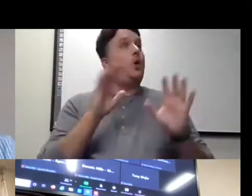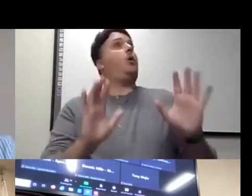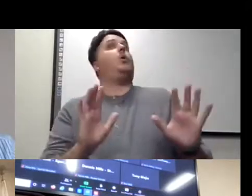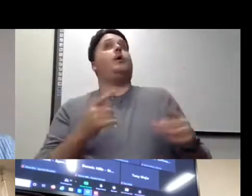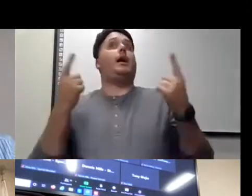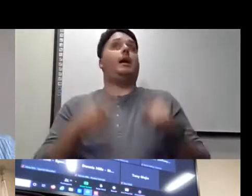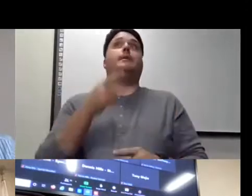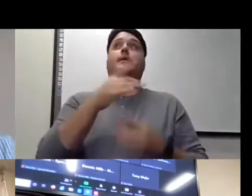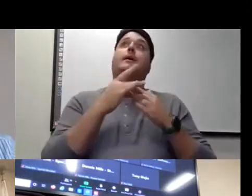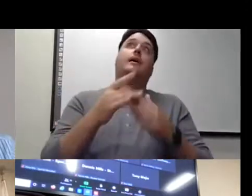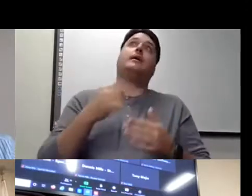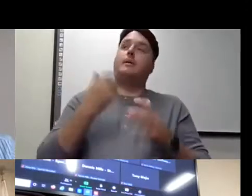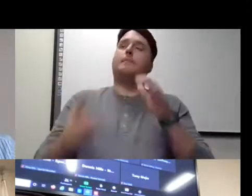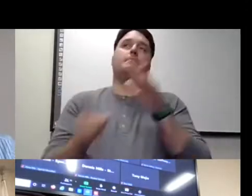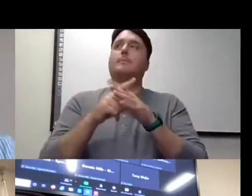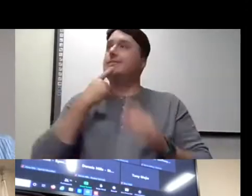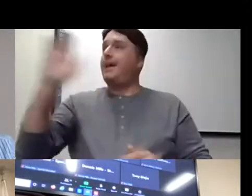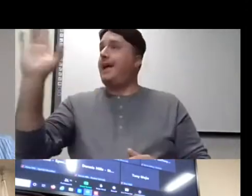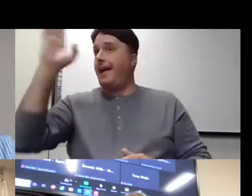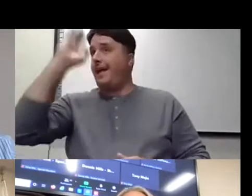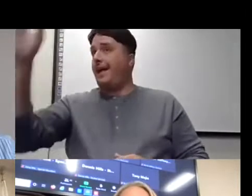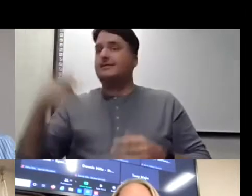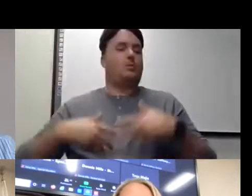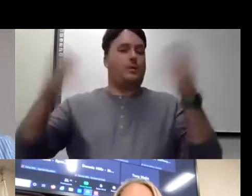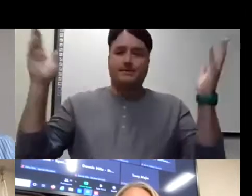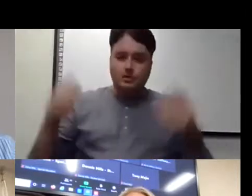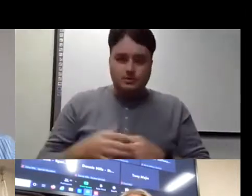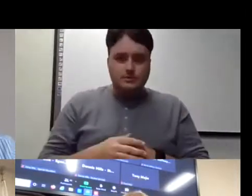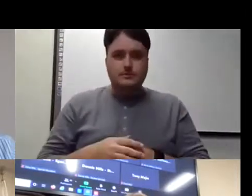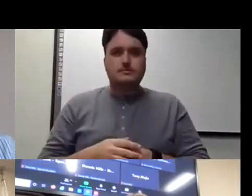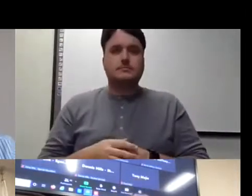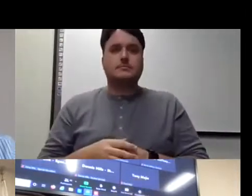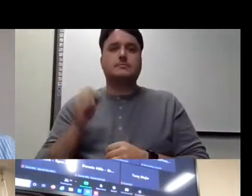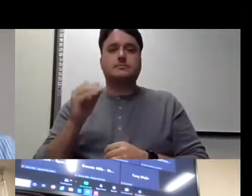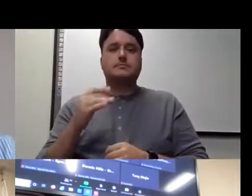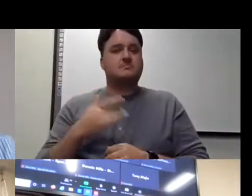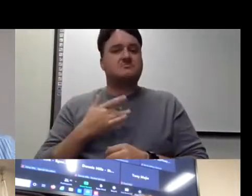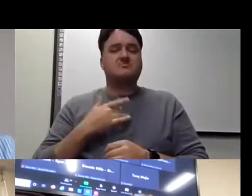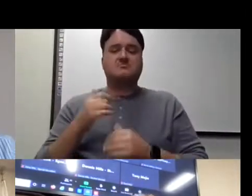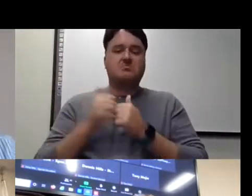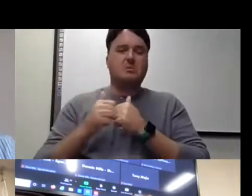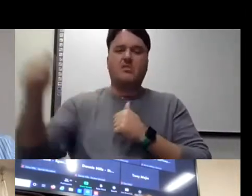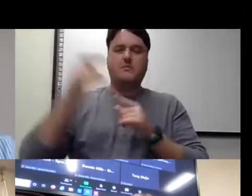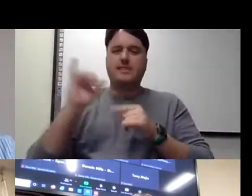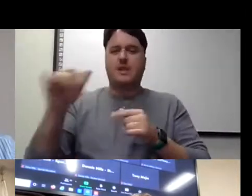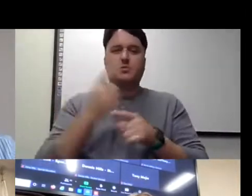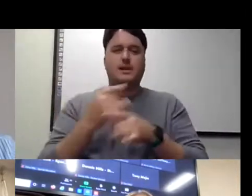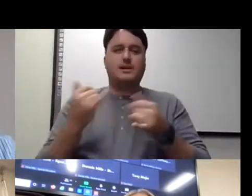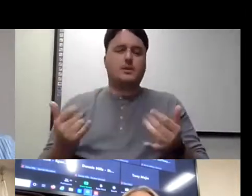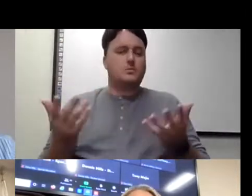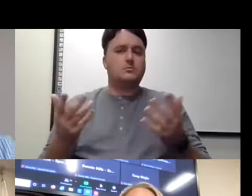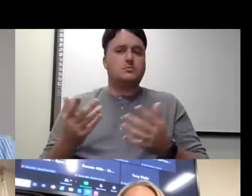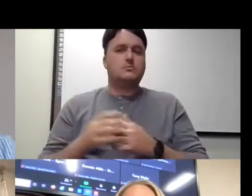Fiesta Gardens. Like, I just want to pop in and say, hey, and I'm going to like whatever, right? So, but I feel like we're pretty far from that right now in terms of what we've done in the